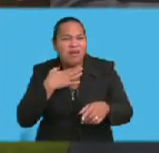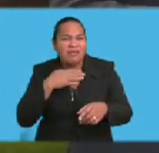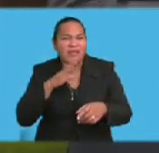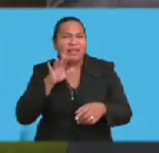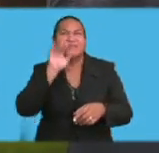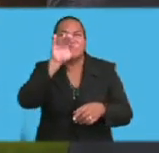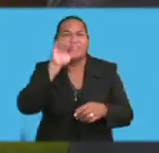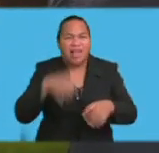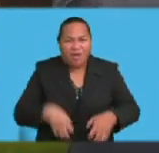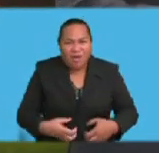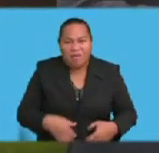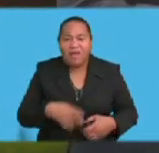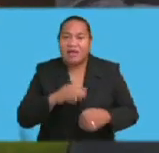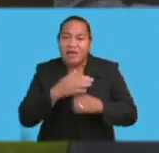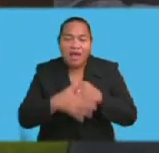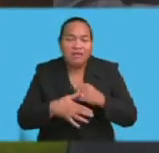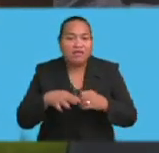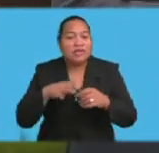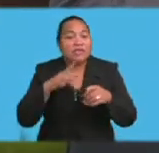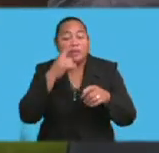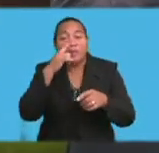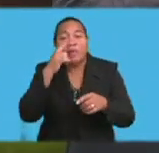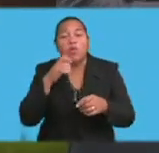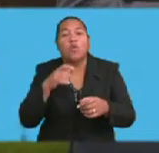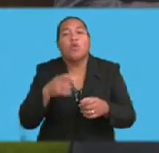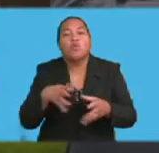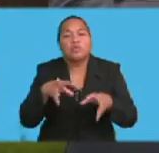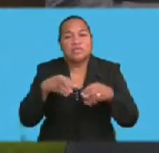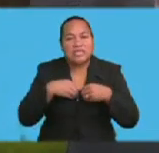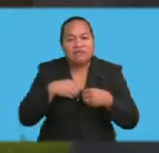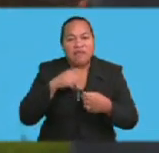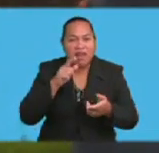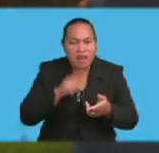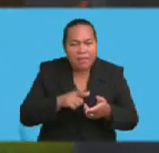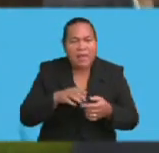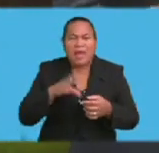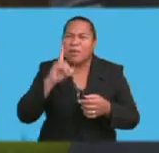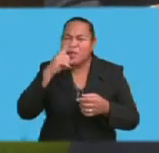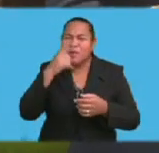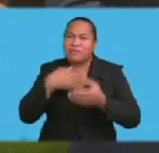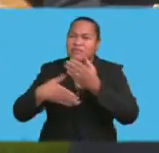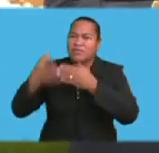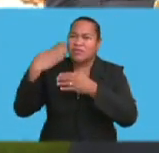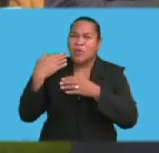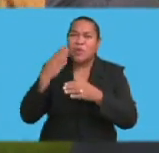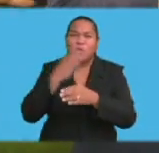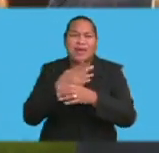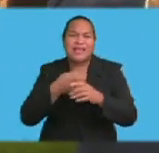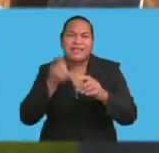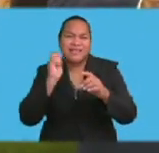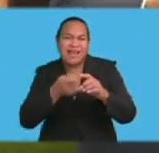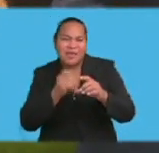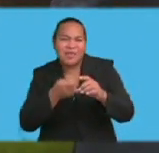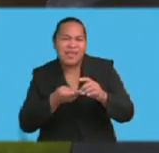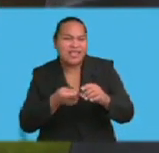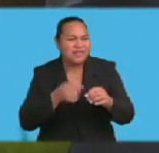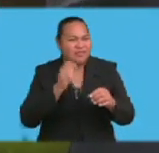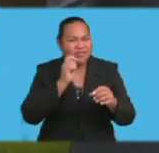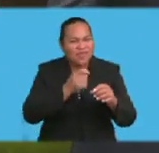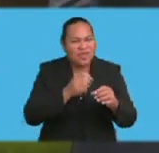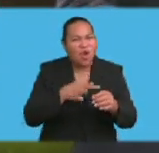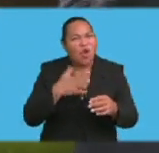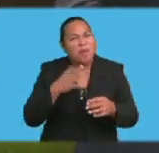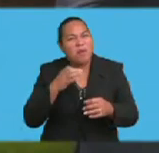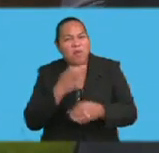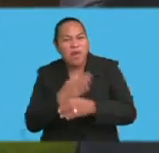the people who have lowly paid wages, who worked as carpenters, joiners in those days, Madam Speaker, who worked maybe as